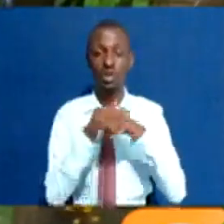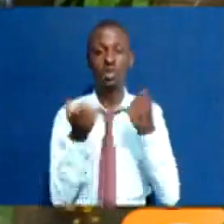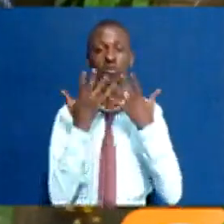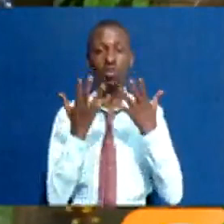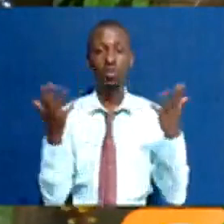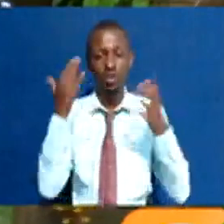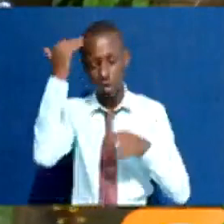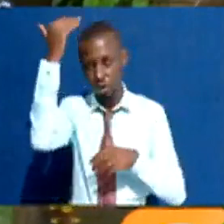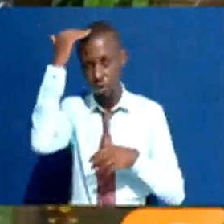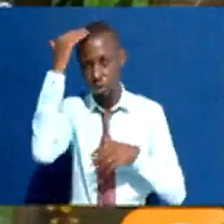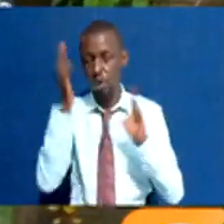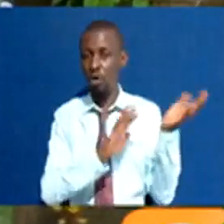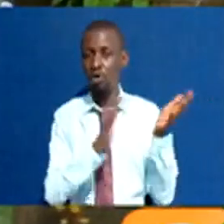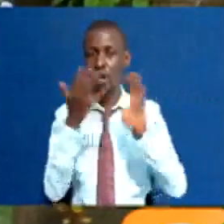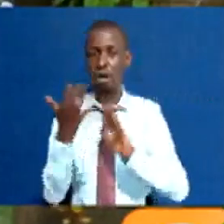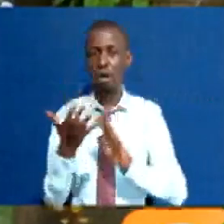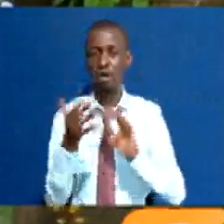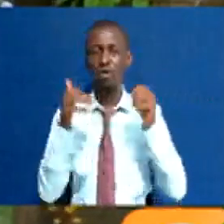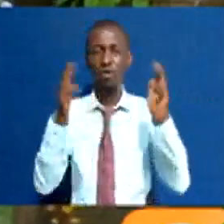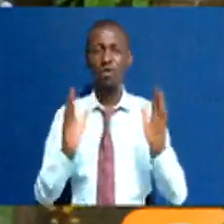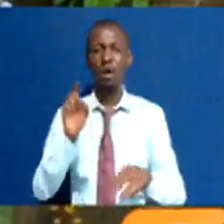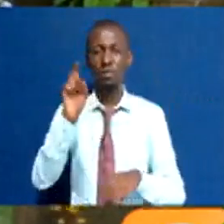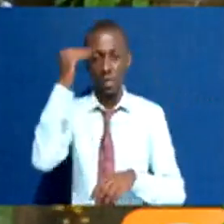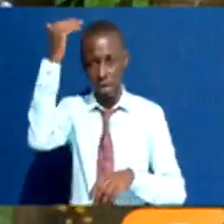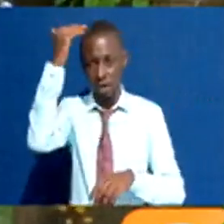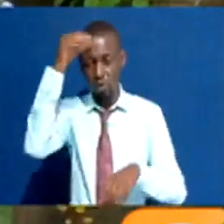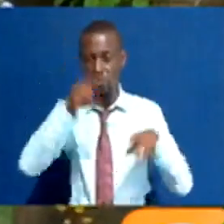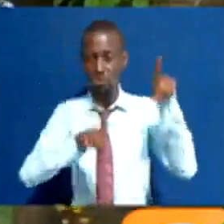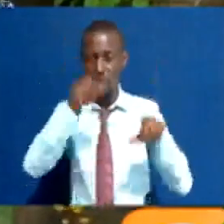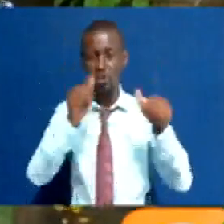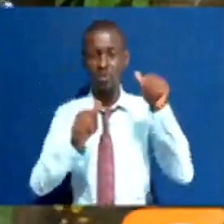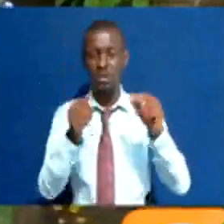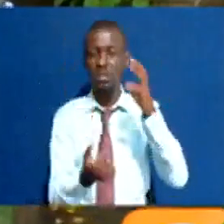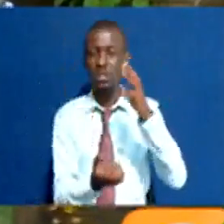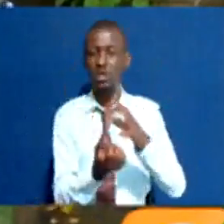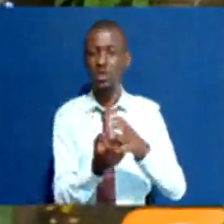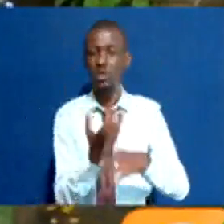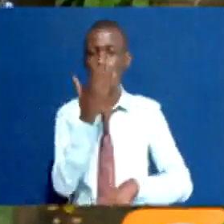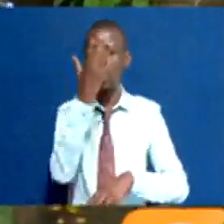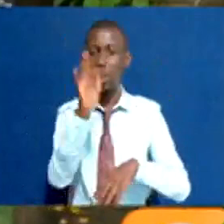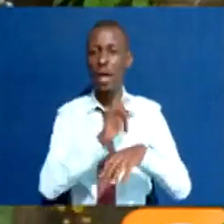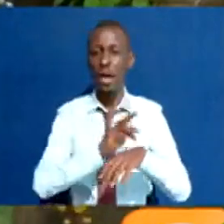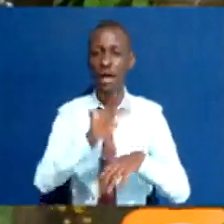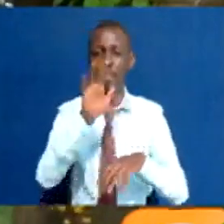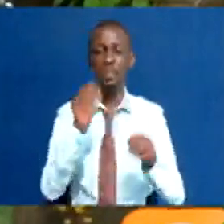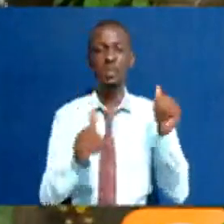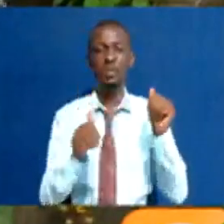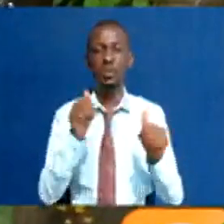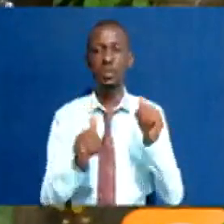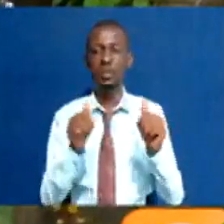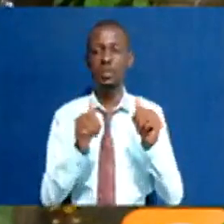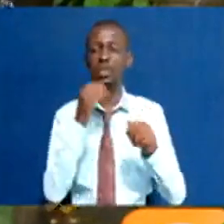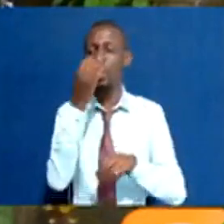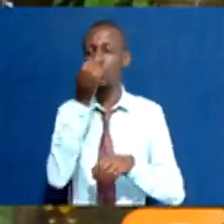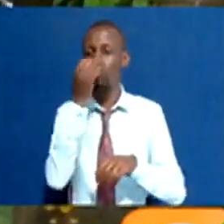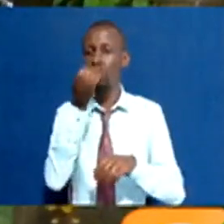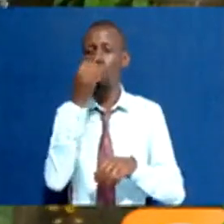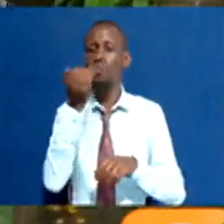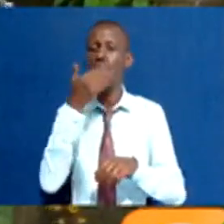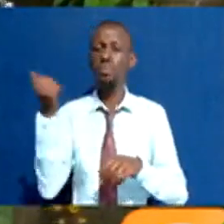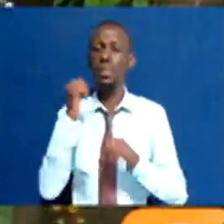information about them. So a farmer needs to know which variety is going to mature earlier, which variety is more nutritious, which